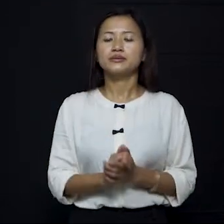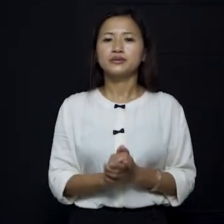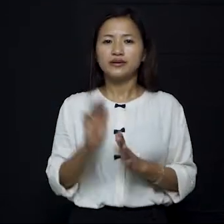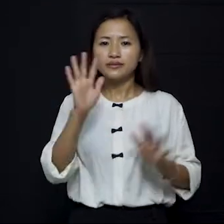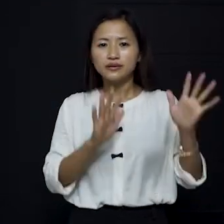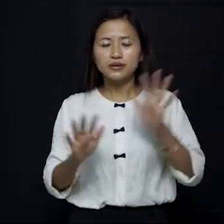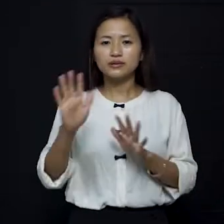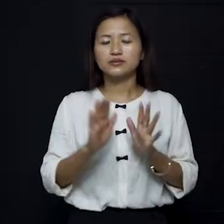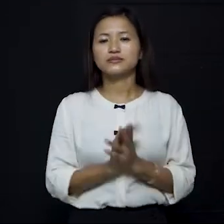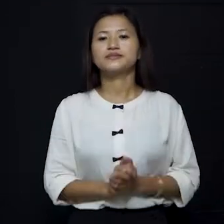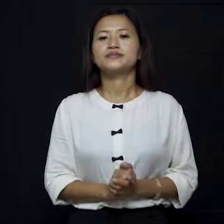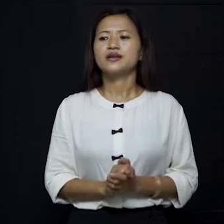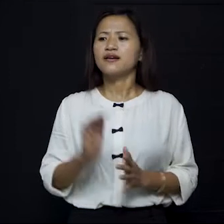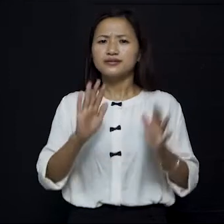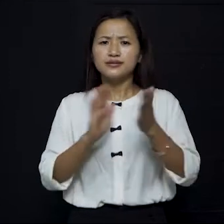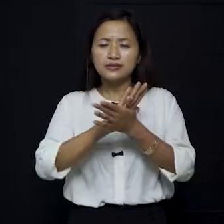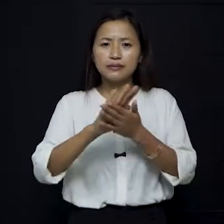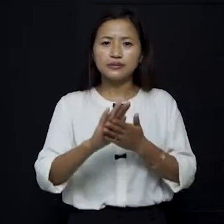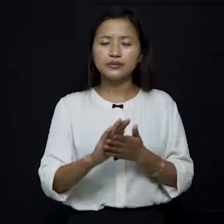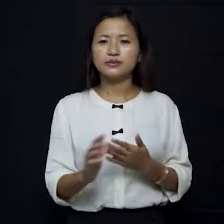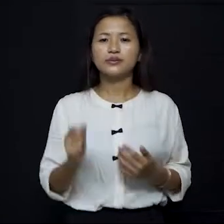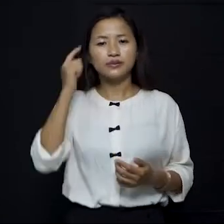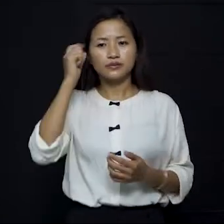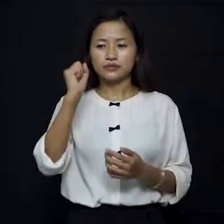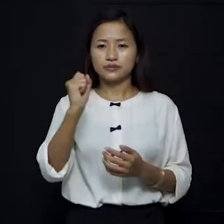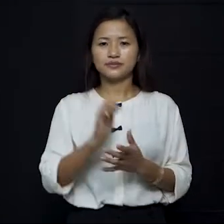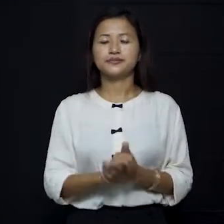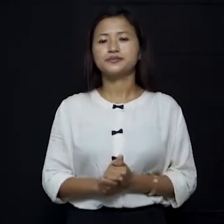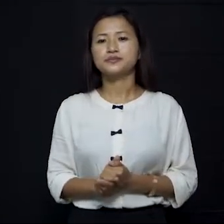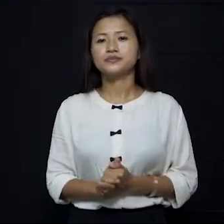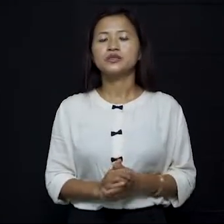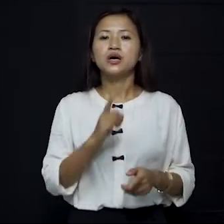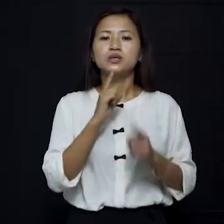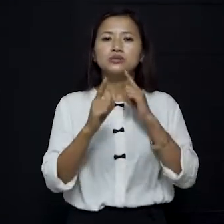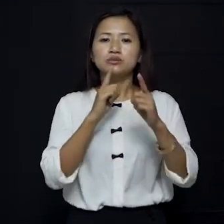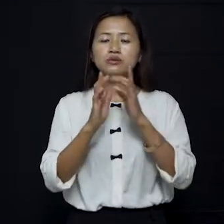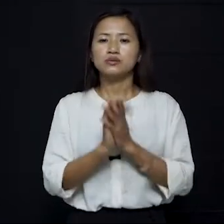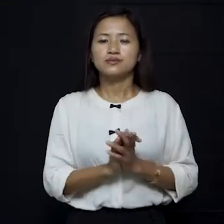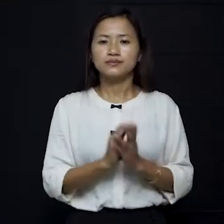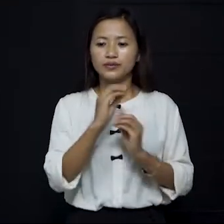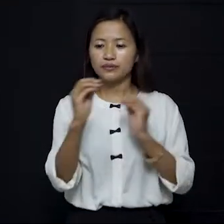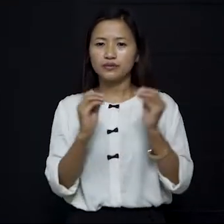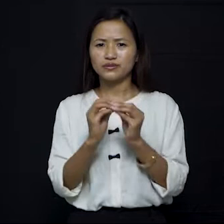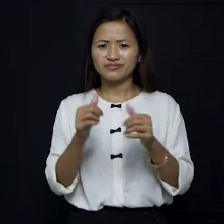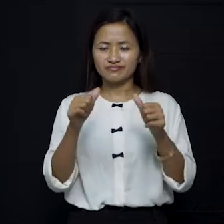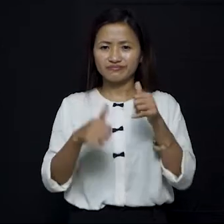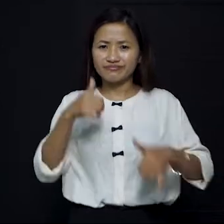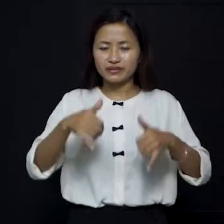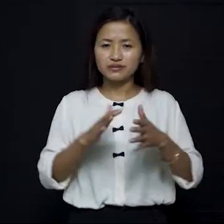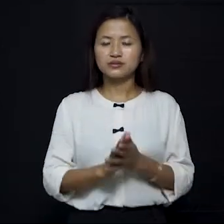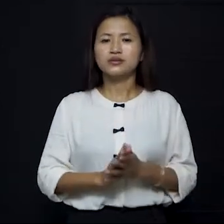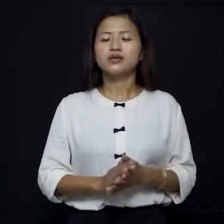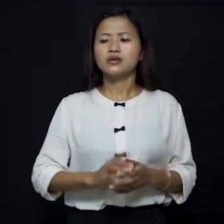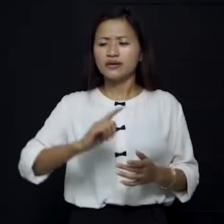action that is completed. That is one point that we all need to remember. And then to talk about an activity that took place